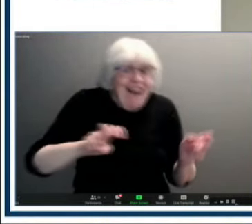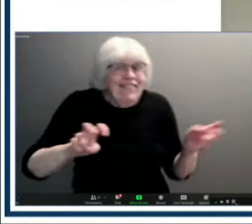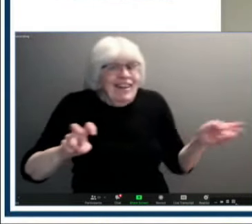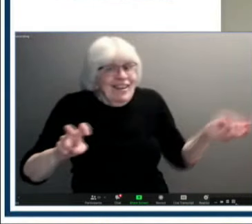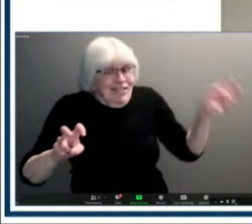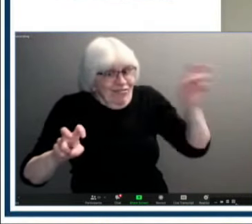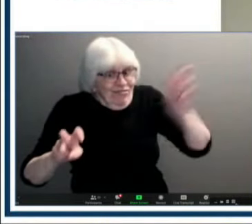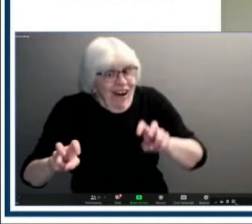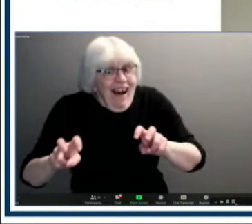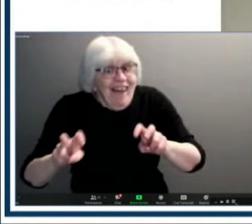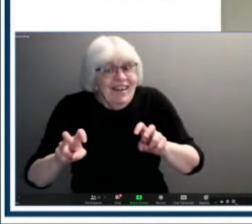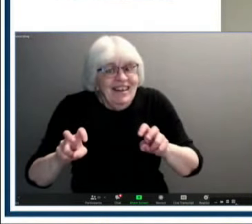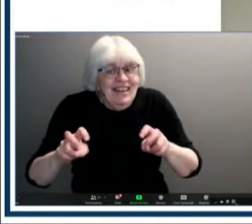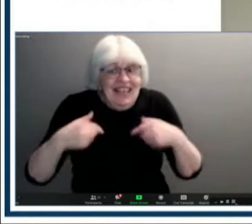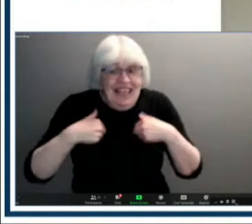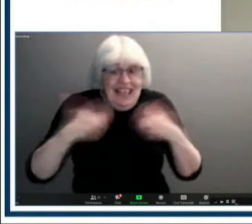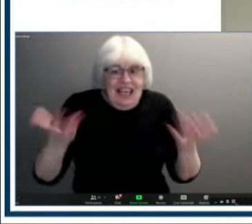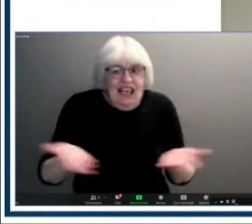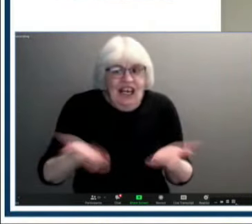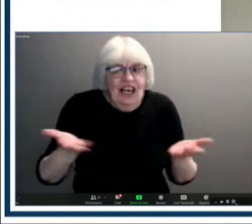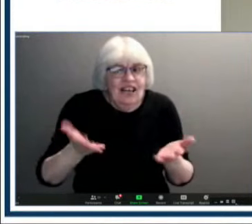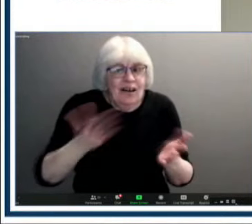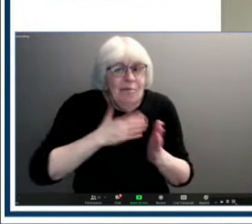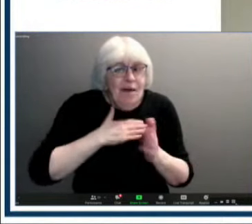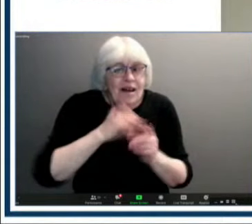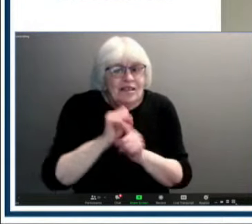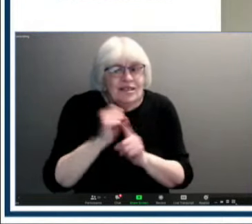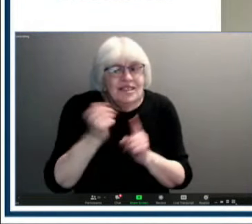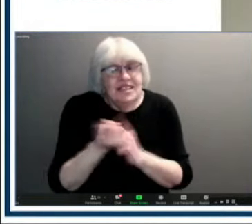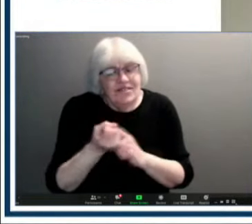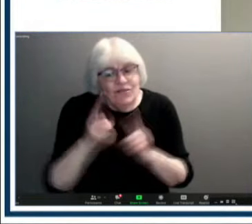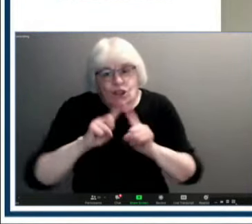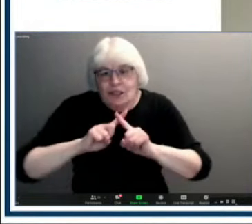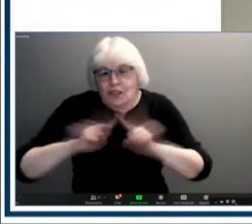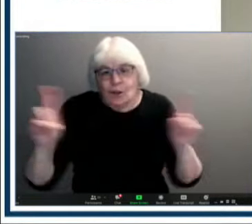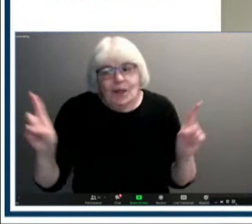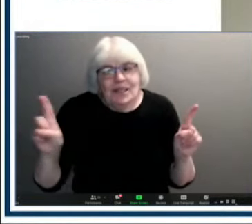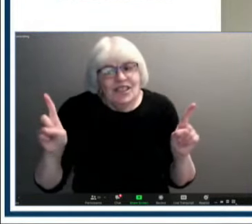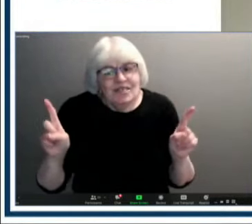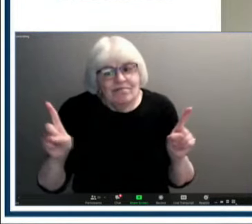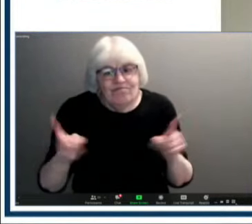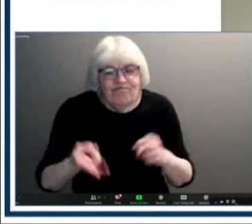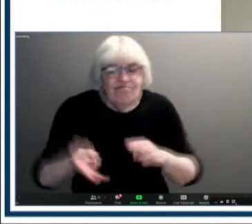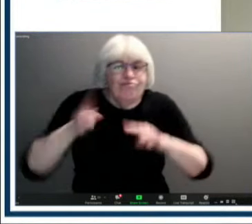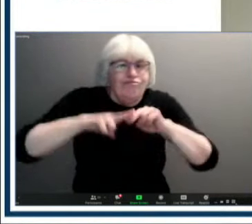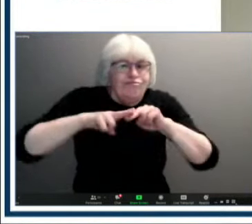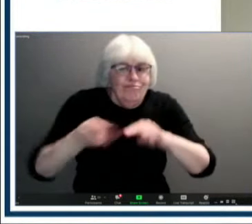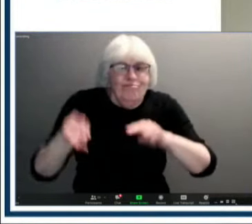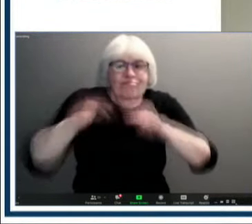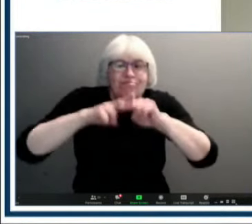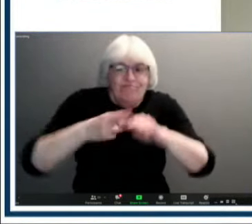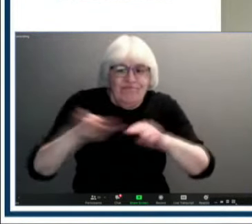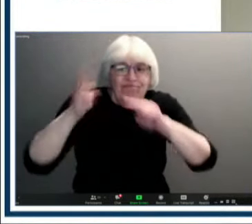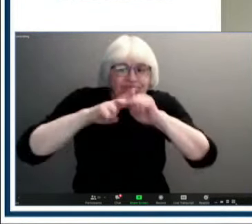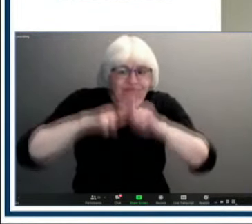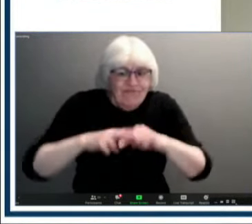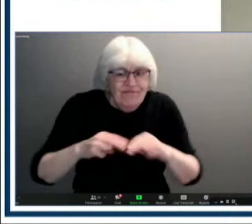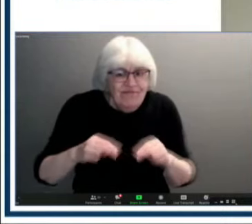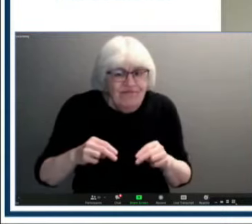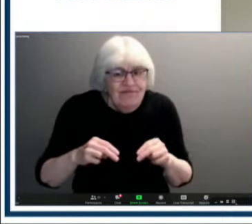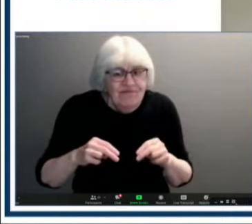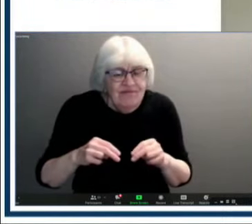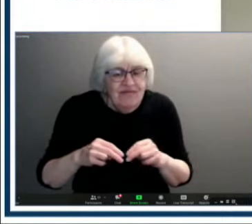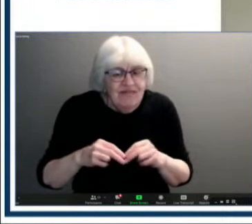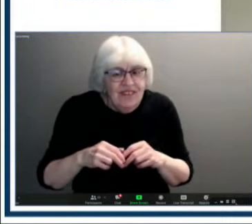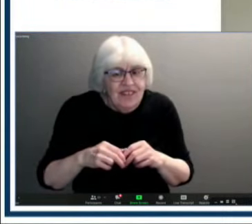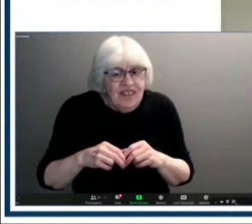have a much different and higher level of COVID. And in fact, we were exporting COVID to New Brunswick and PEI a couple of weeks ago.